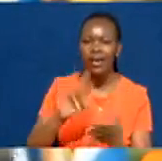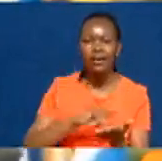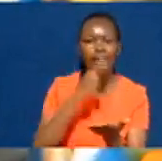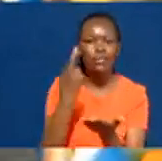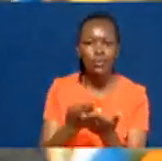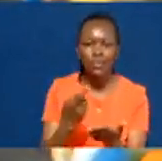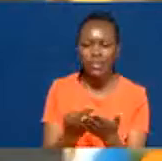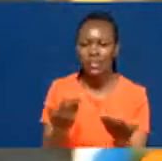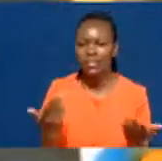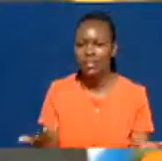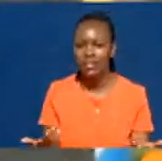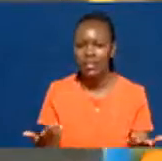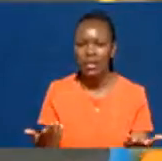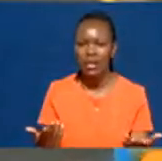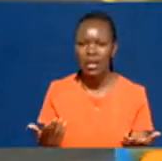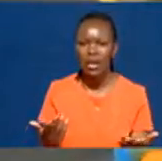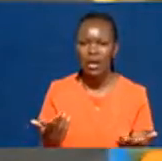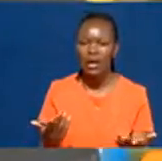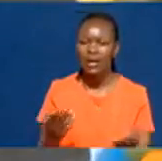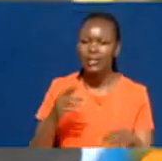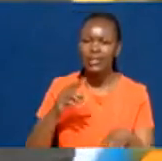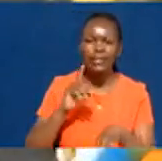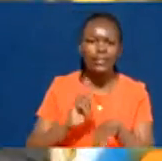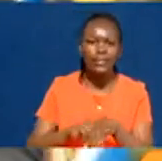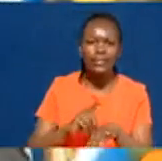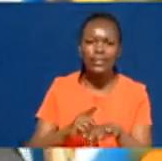merchandise, airtime,